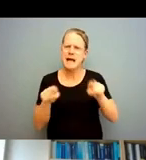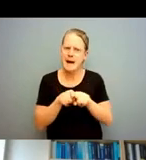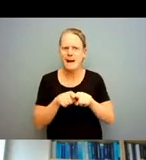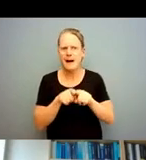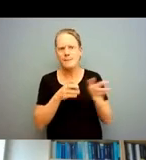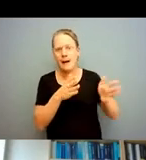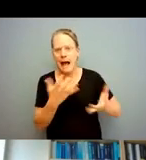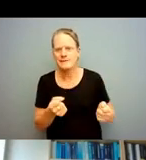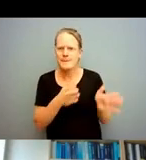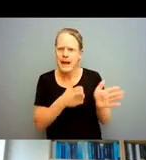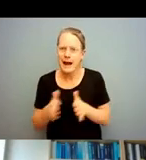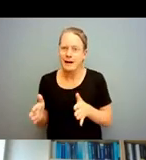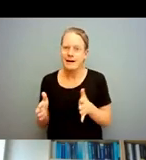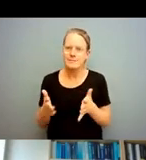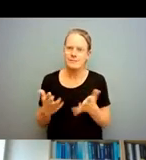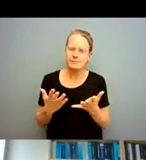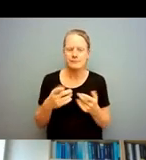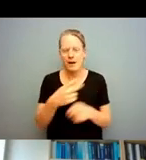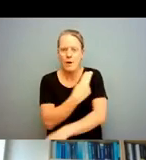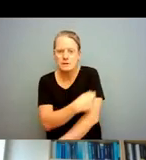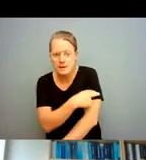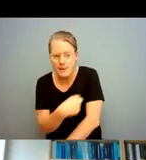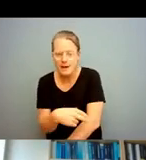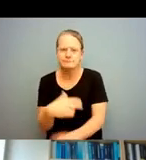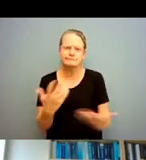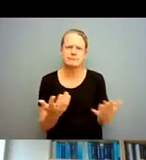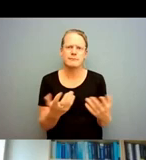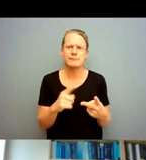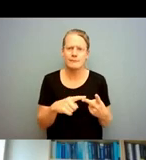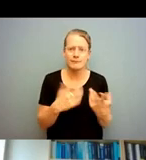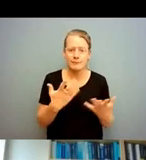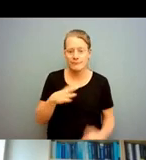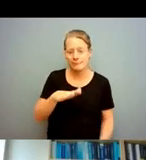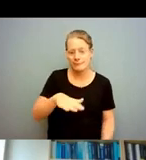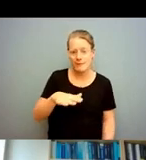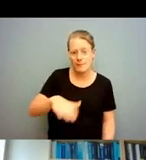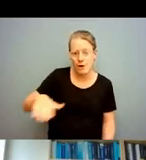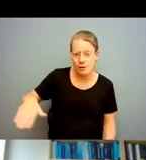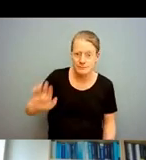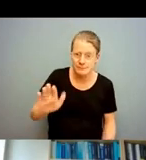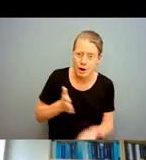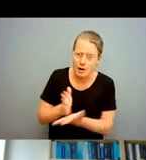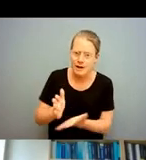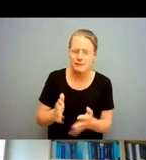sector, including children's rights, women's rights, rights of elders, etc.